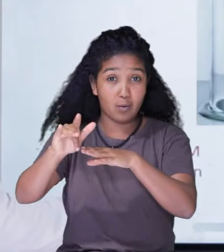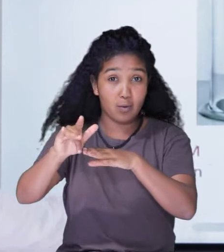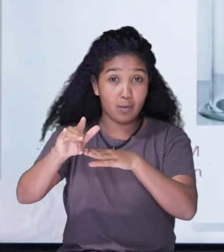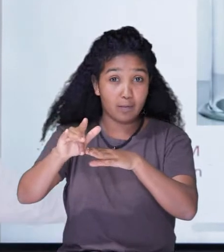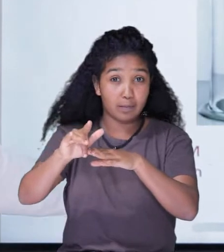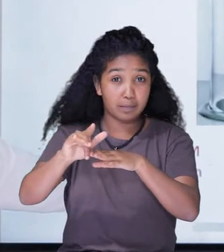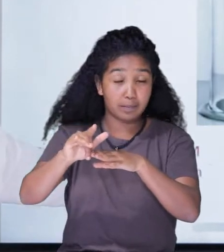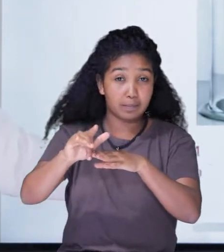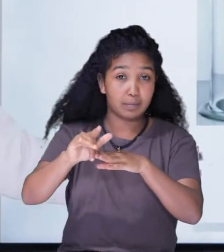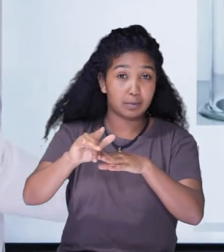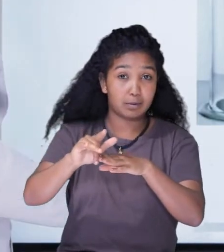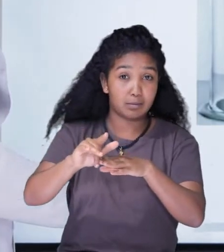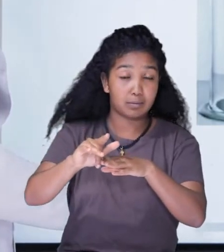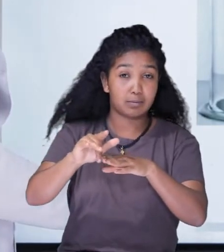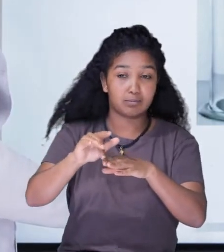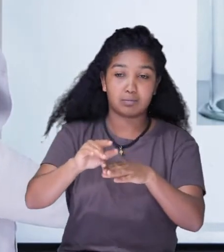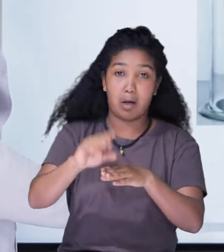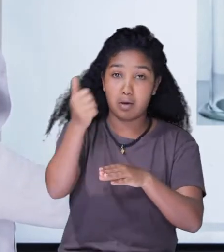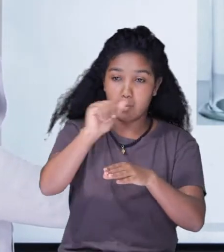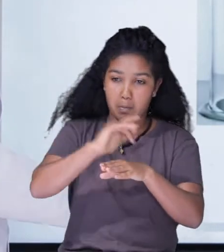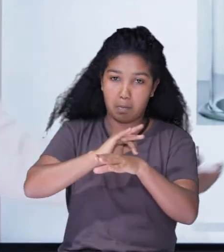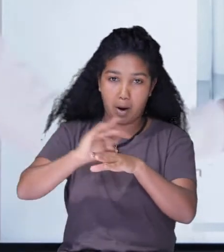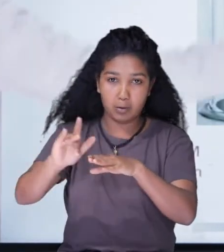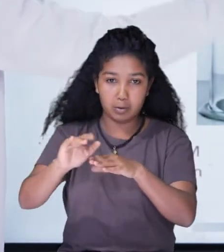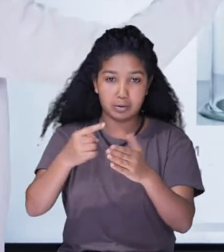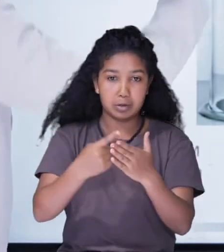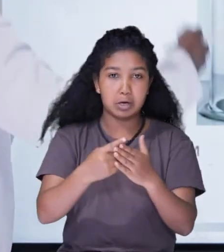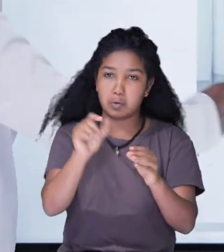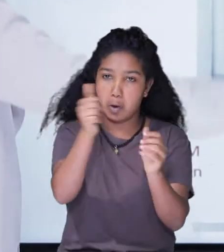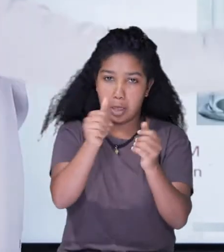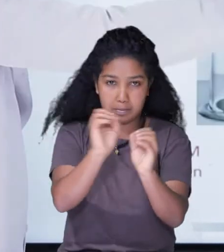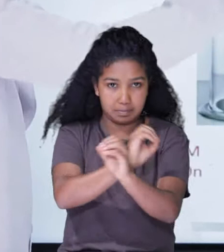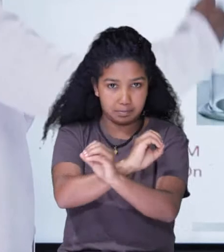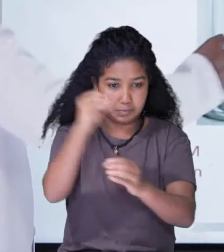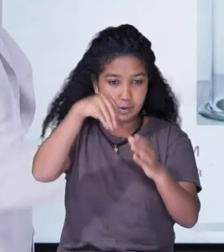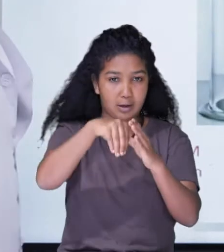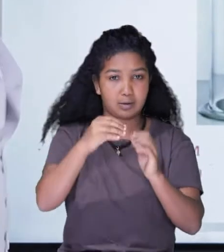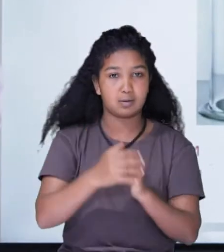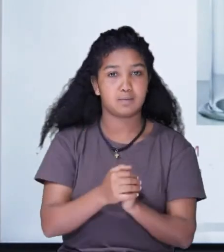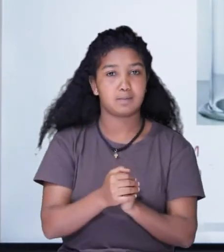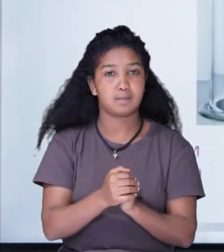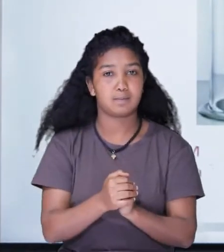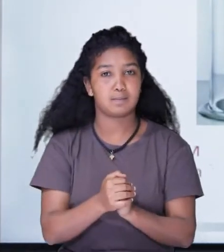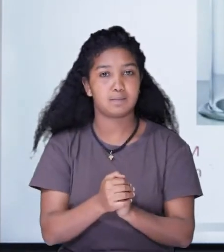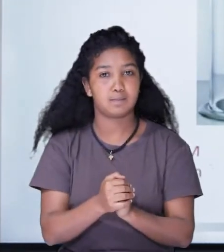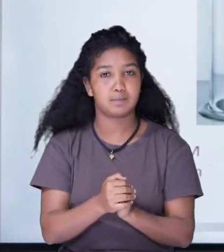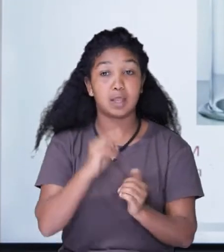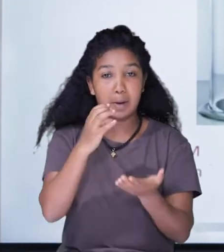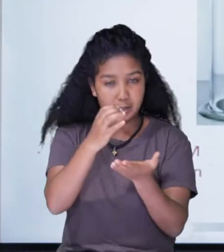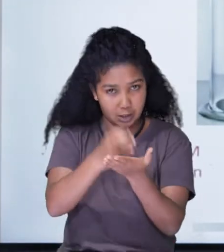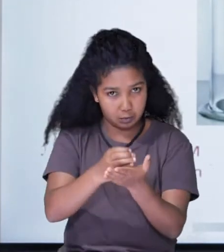by using vacuum pump, there is no air inside the bell